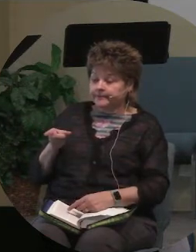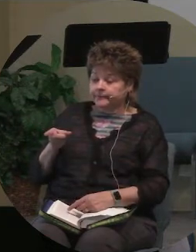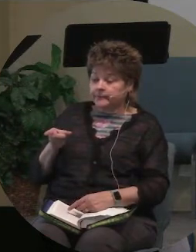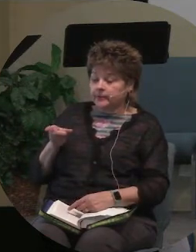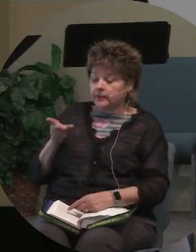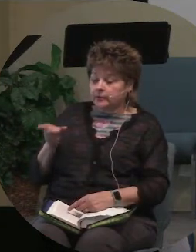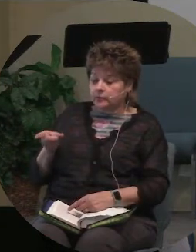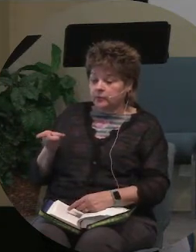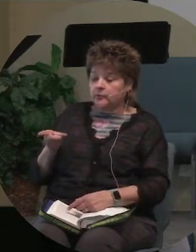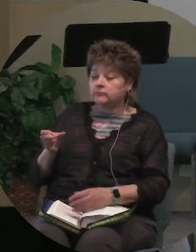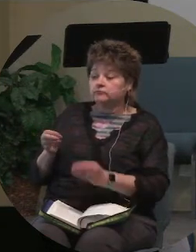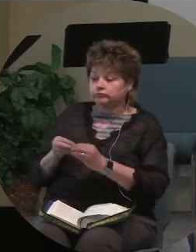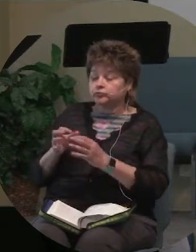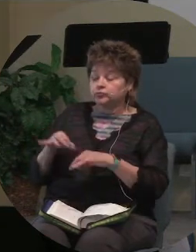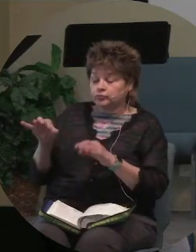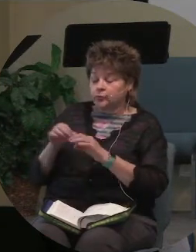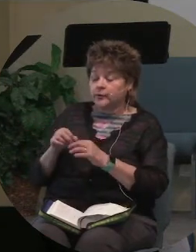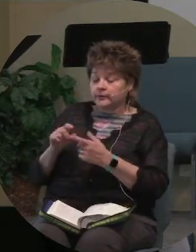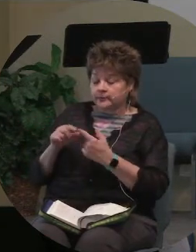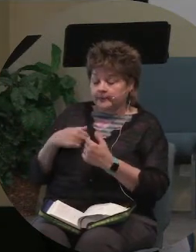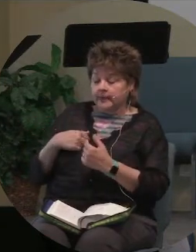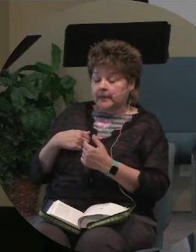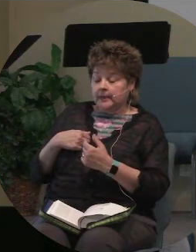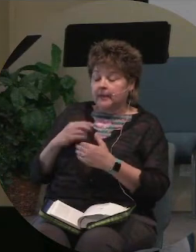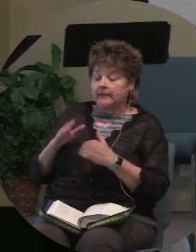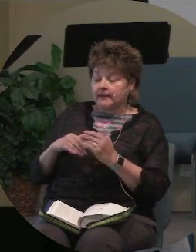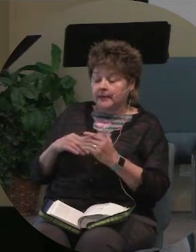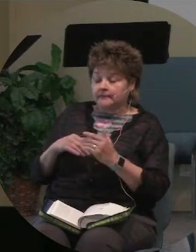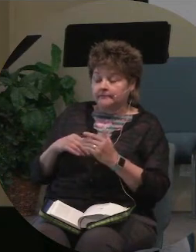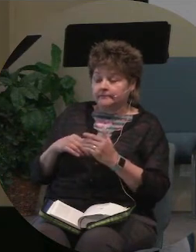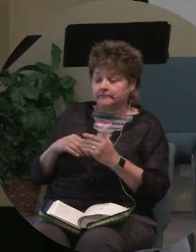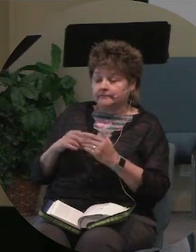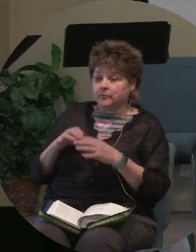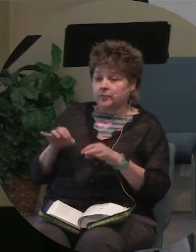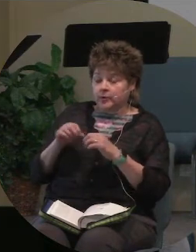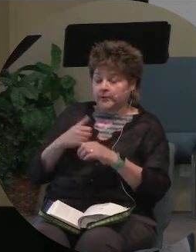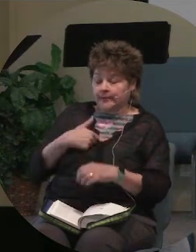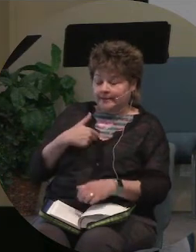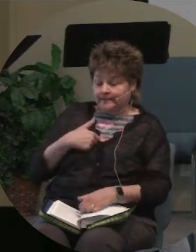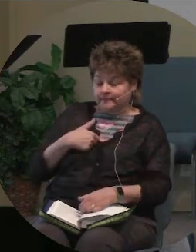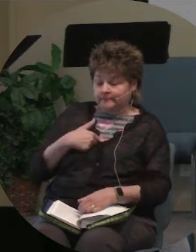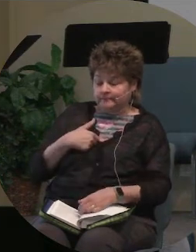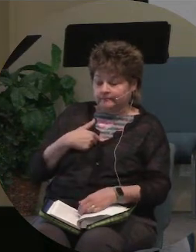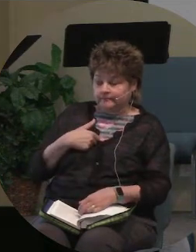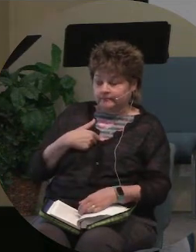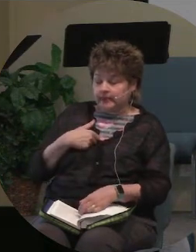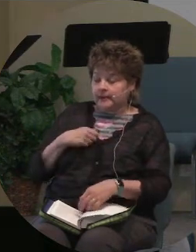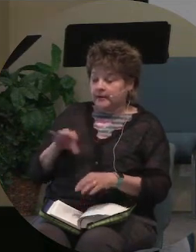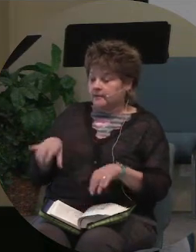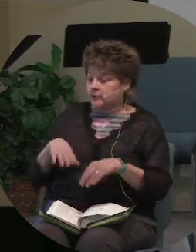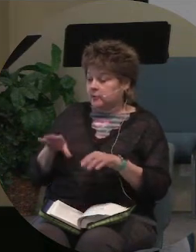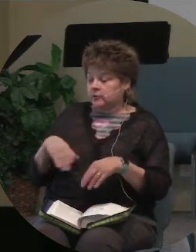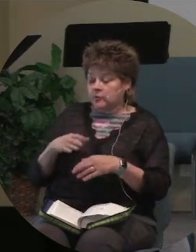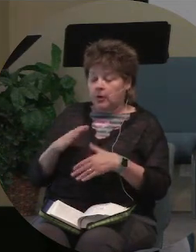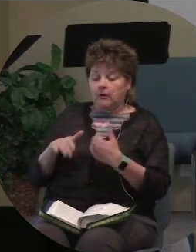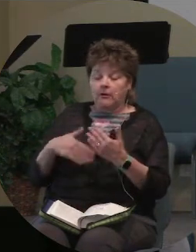mean more to me than I mean to myself. And I'm going to do all that